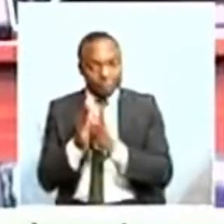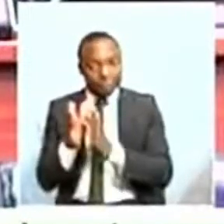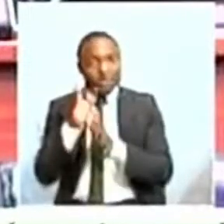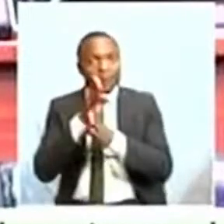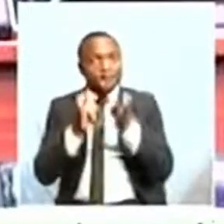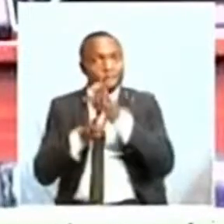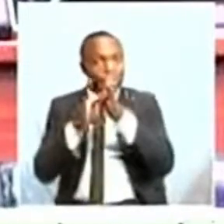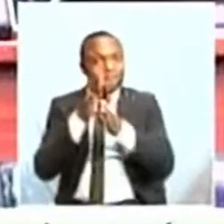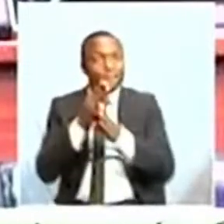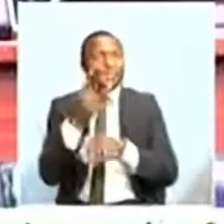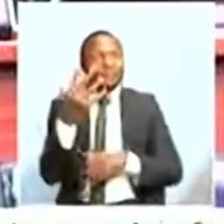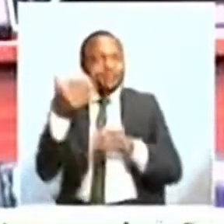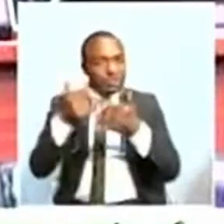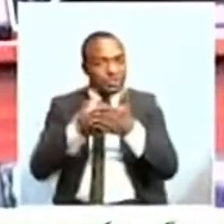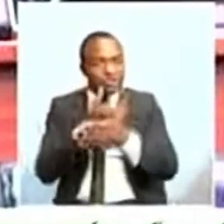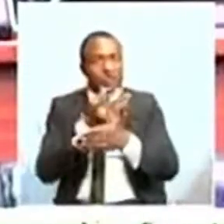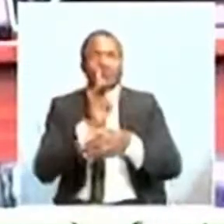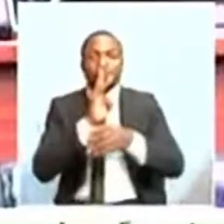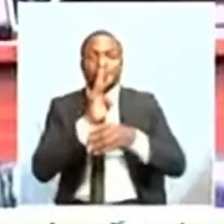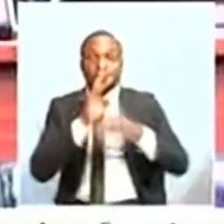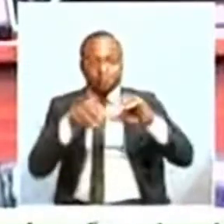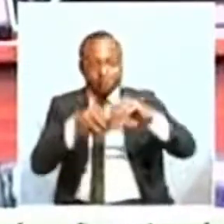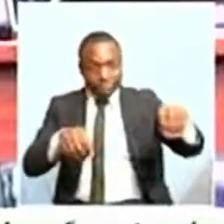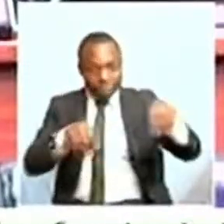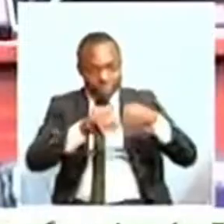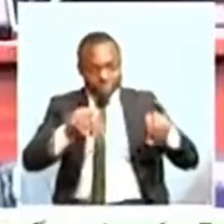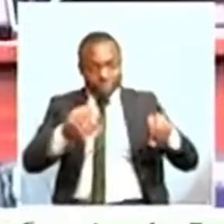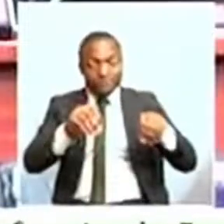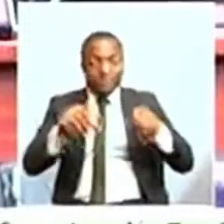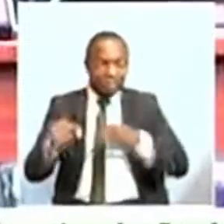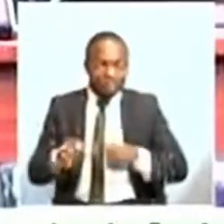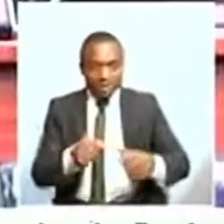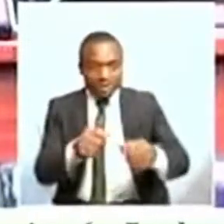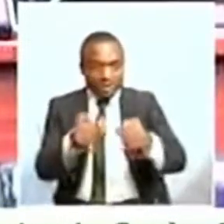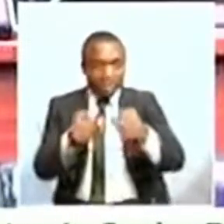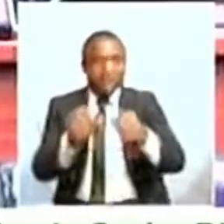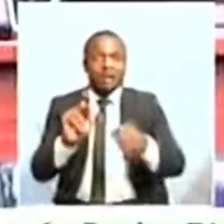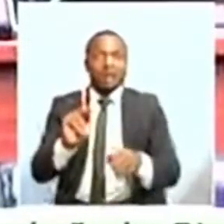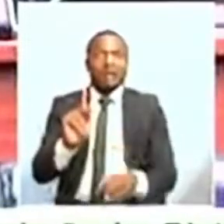of 5 new piped water schemes in